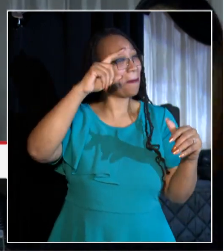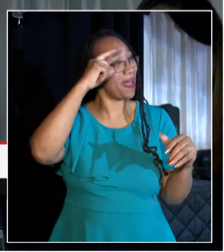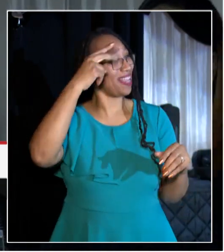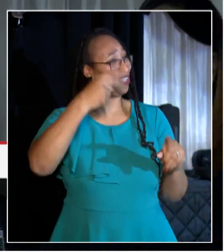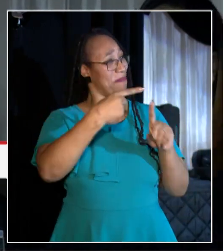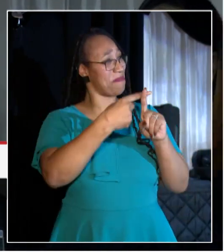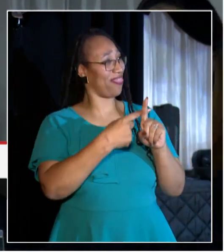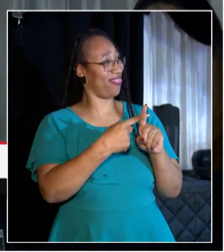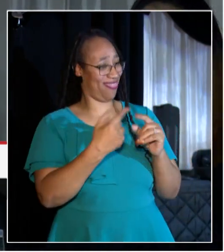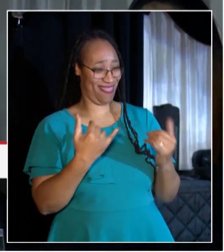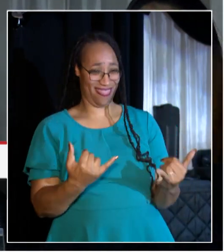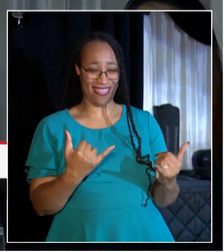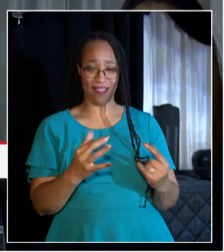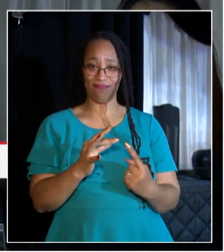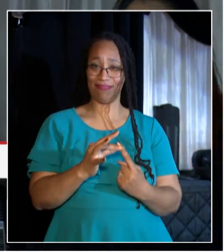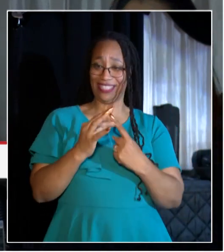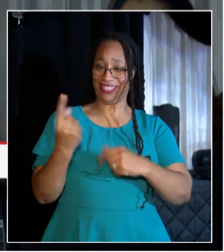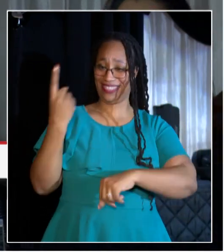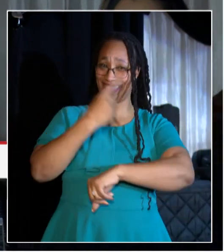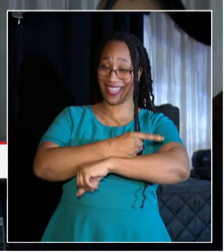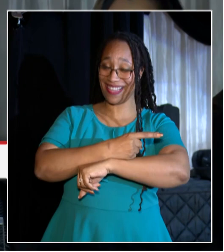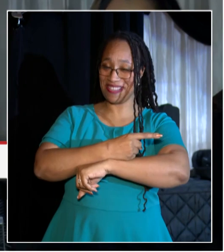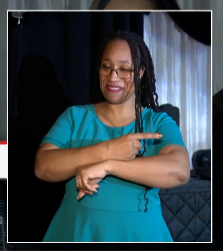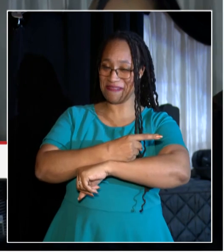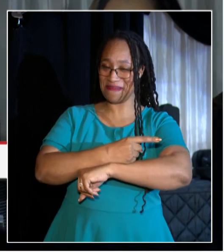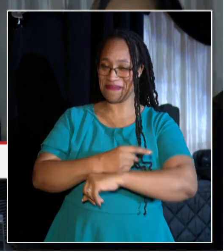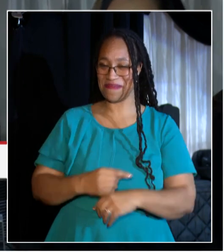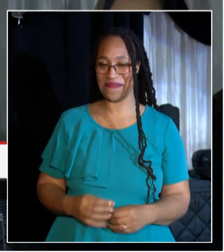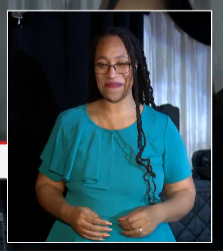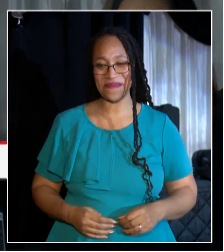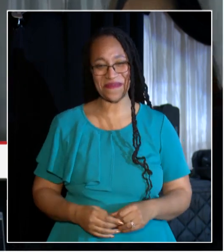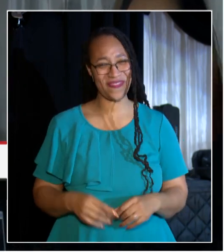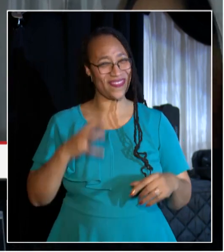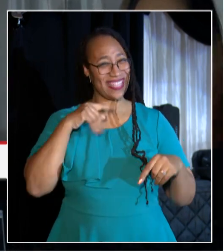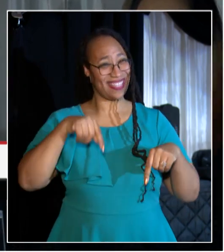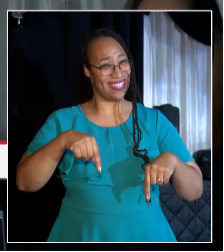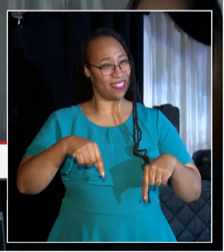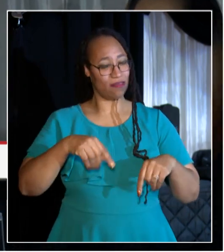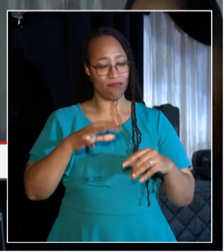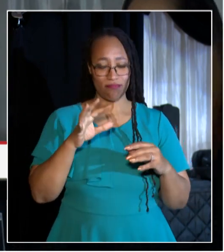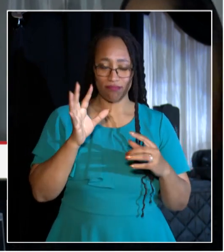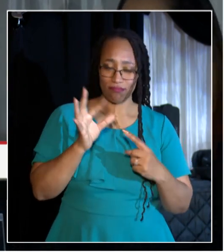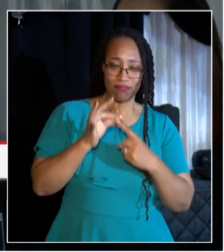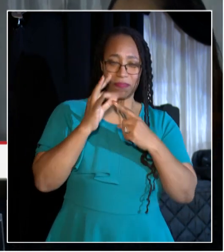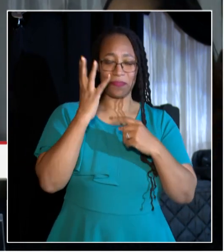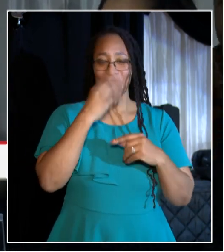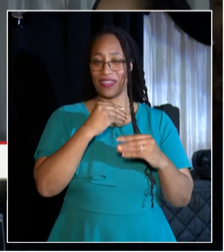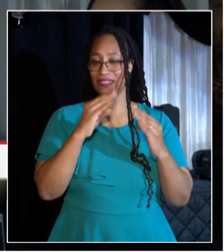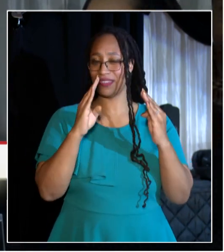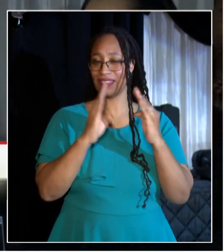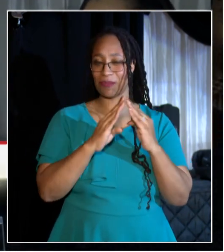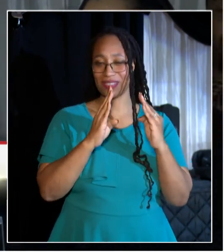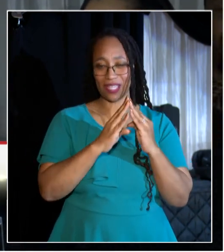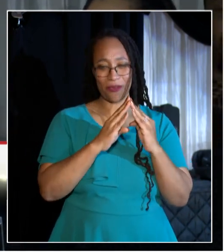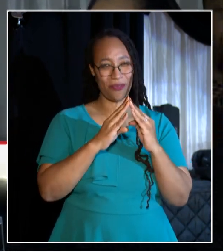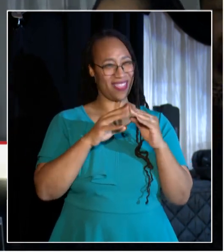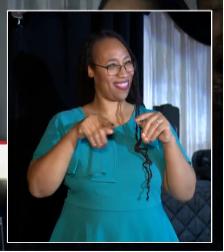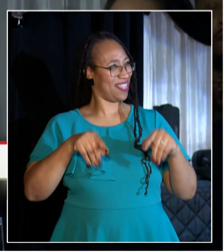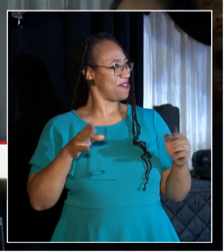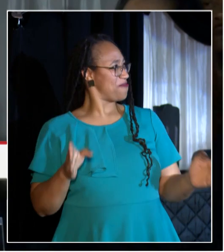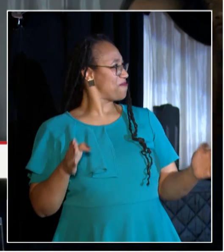beautiful downtown, the beautiful Carlisle Room, to come together, all 8 wards,